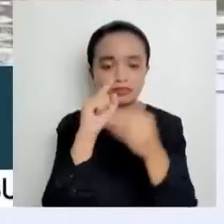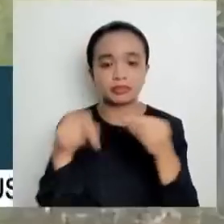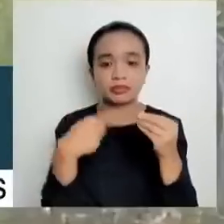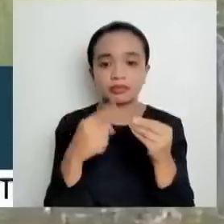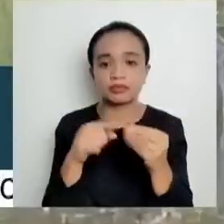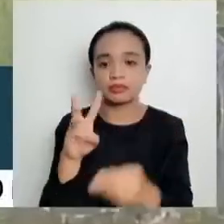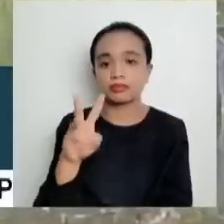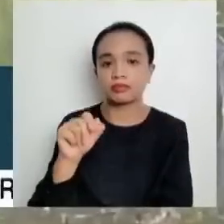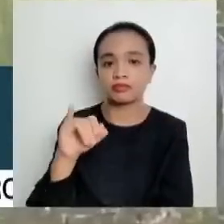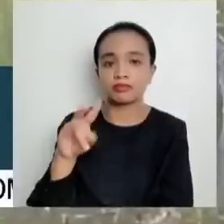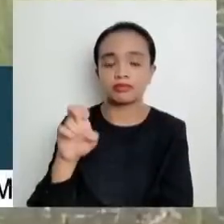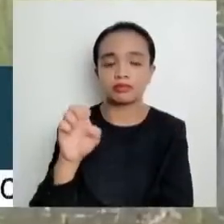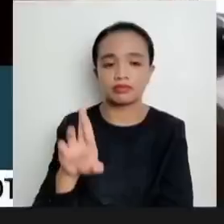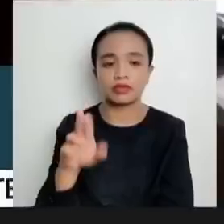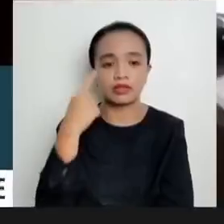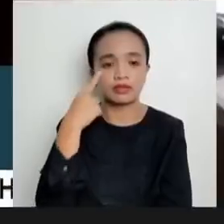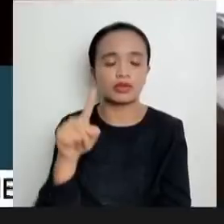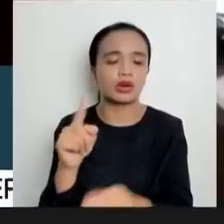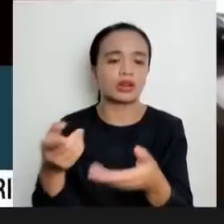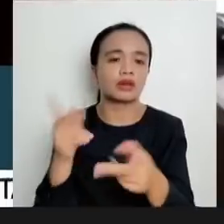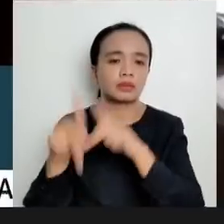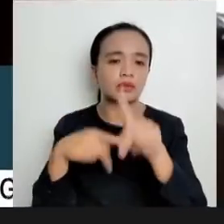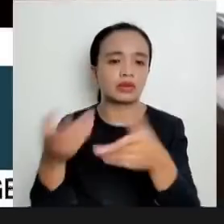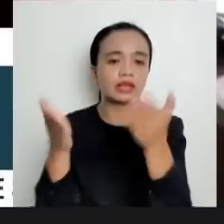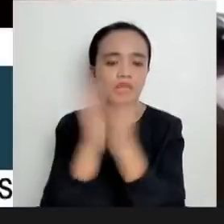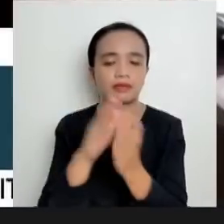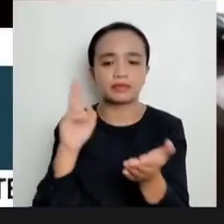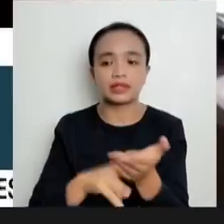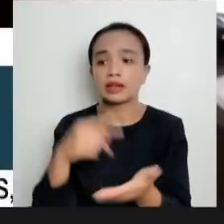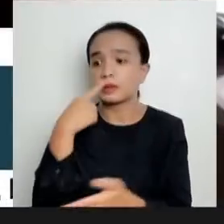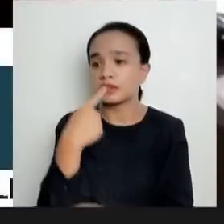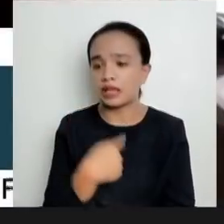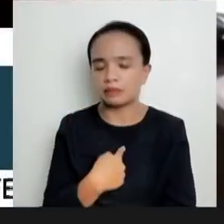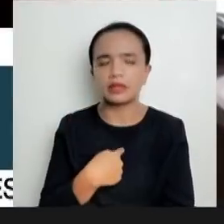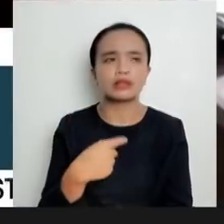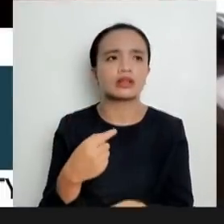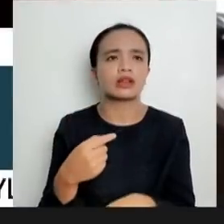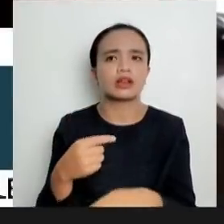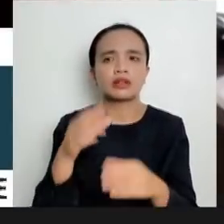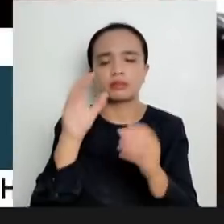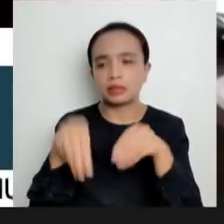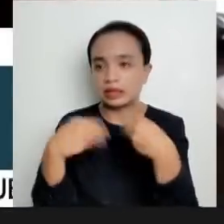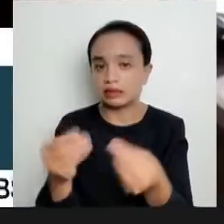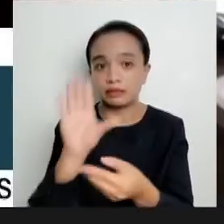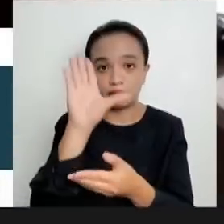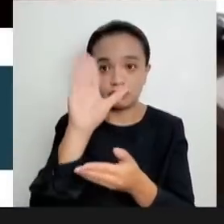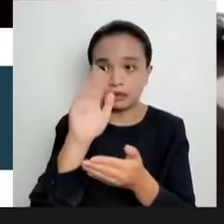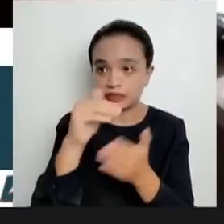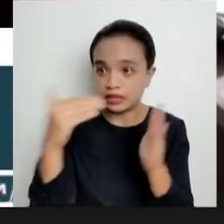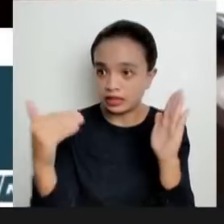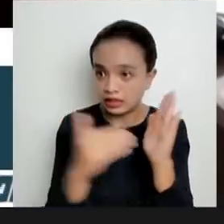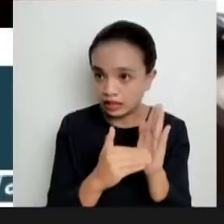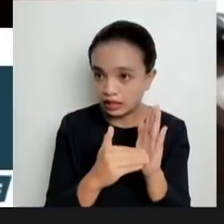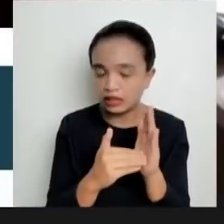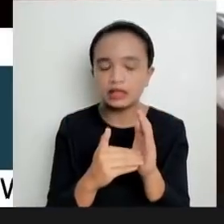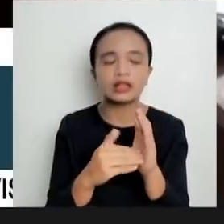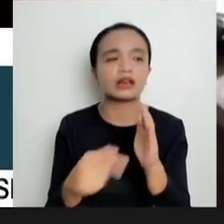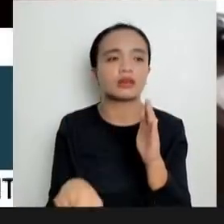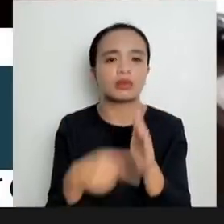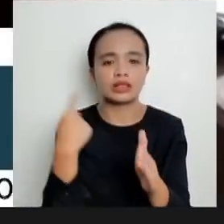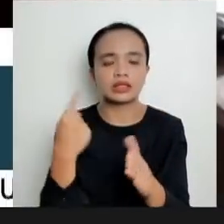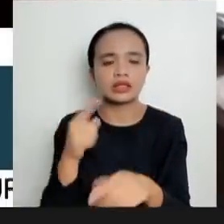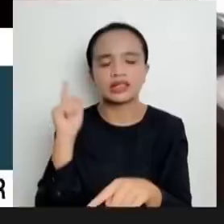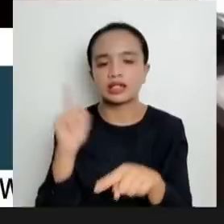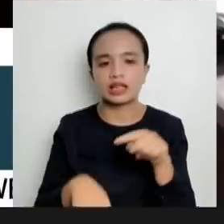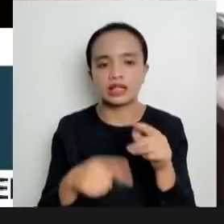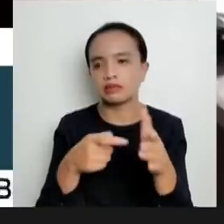affected residents are asked to sign. Bibigyan daw sila ng 15K one time at hindi na sila pwedeng magdemanda